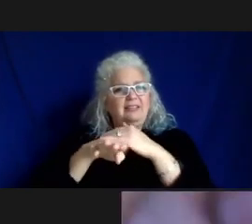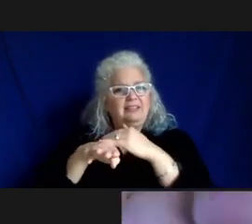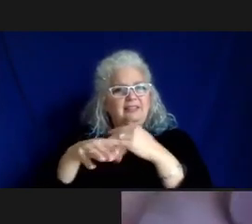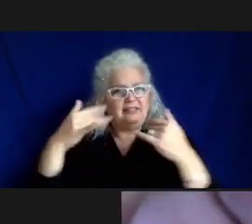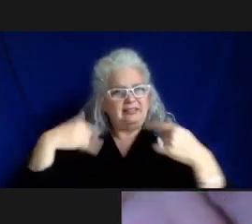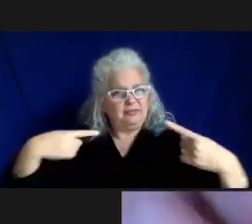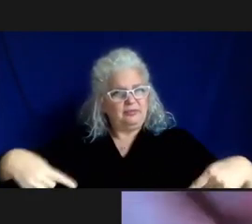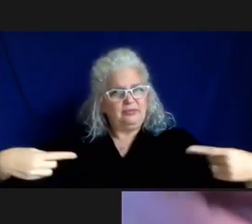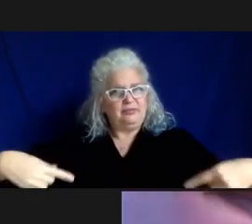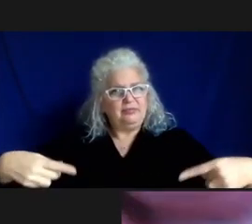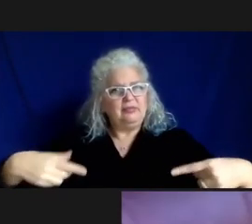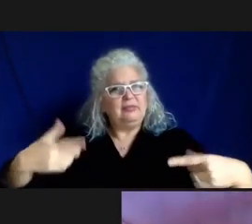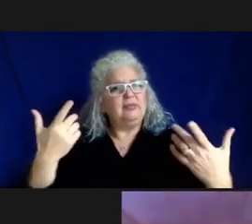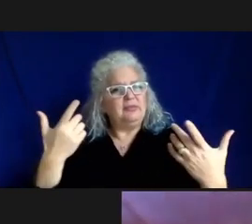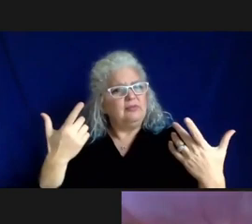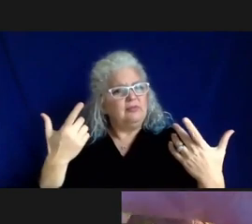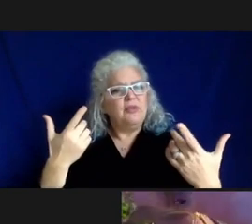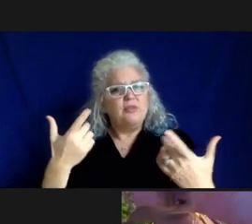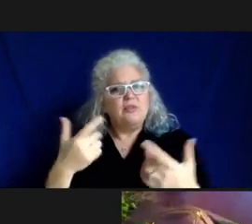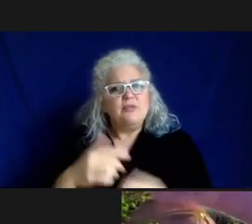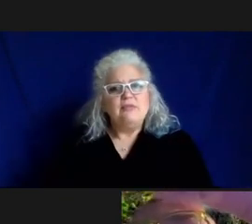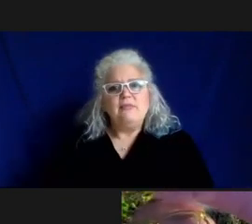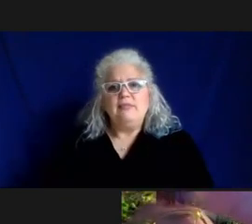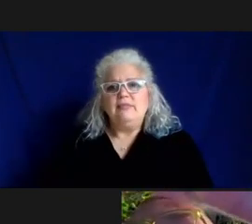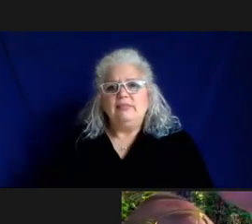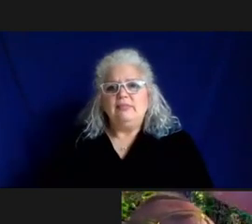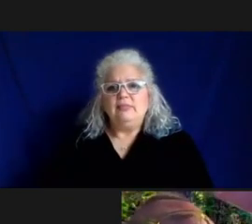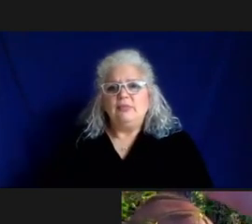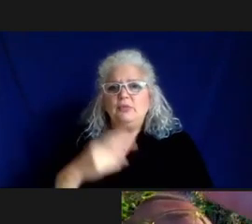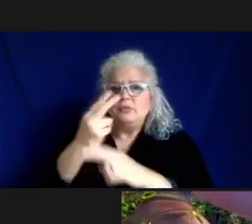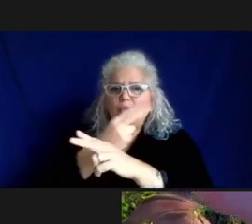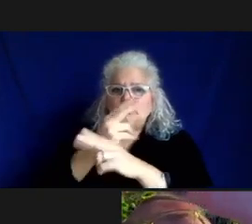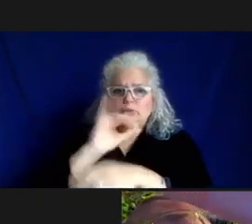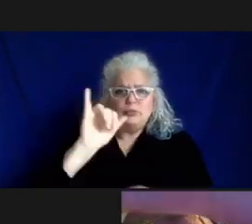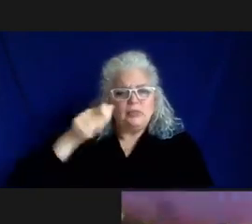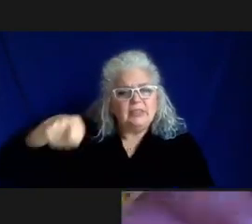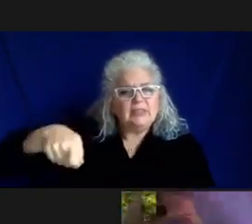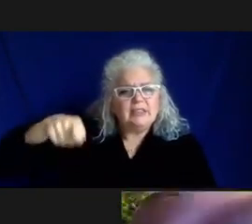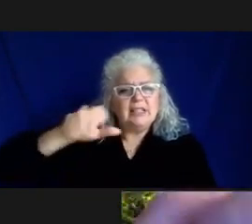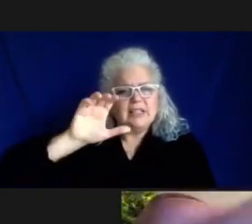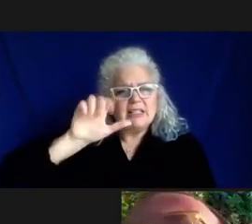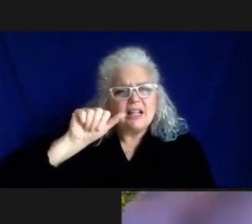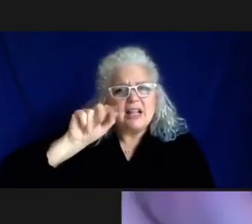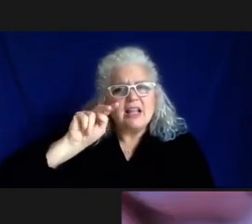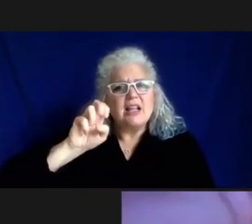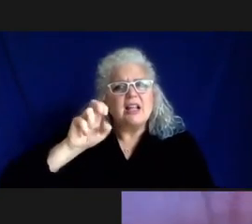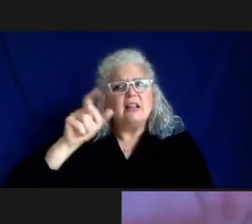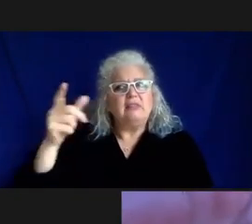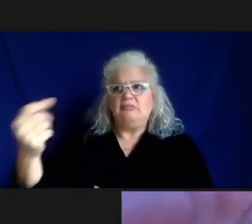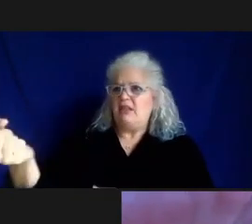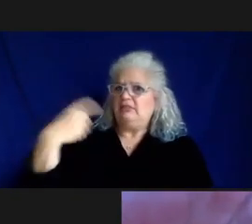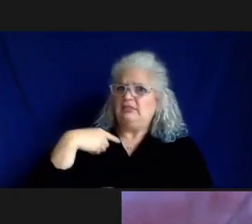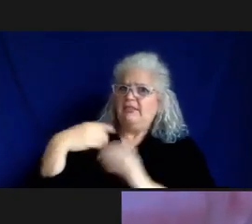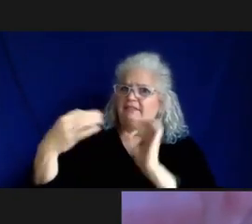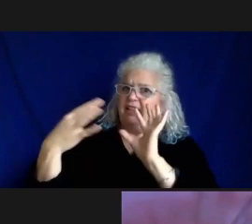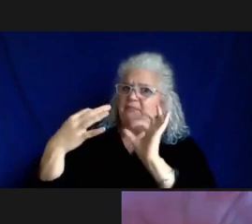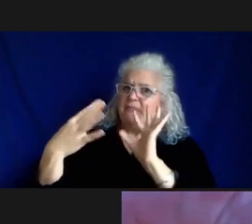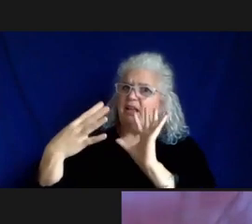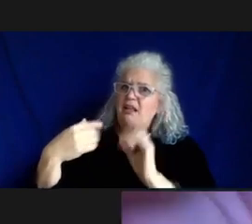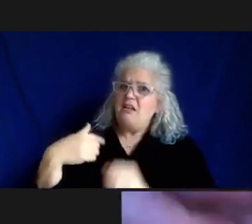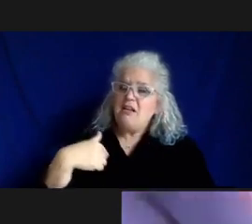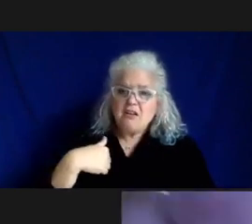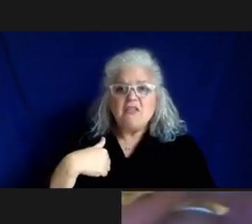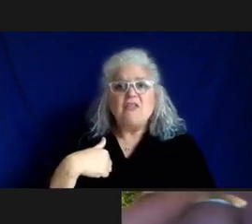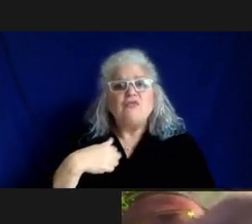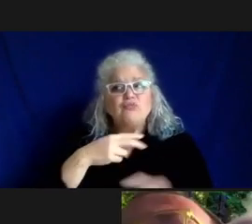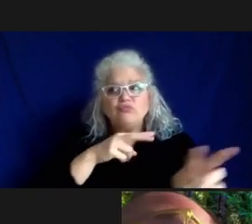and other medical equipment. So that I did look out for, and I thought everything was fine until there was